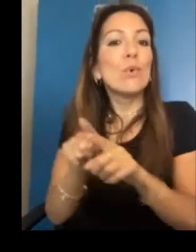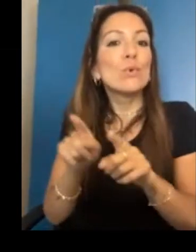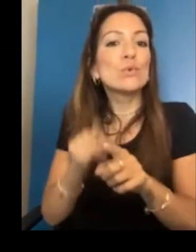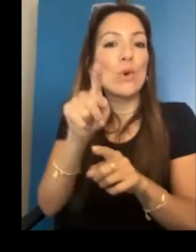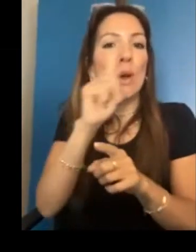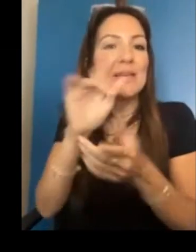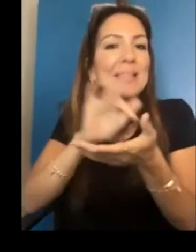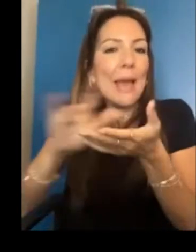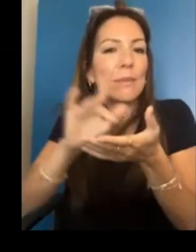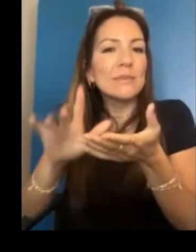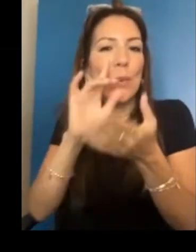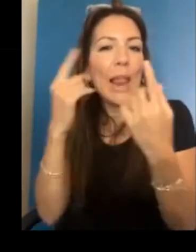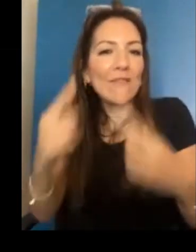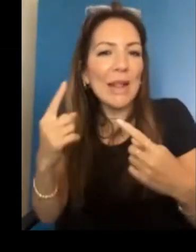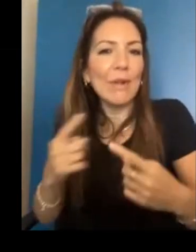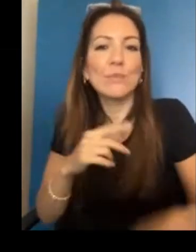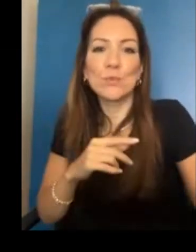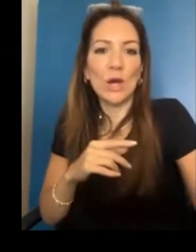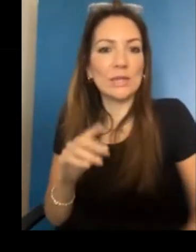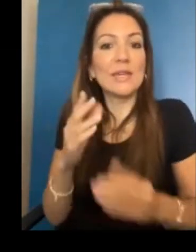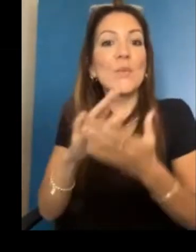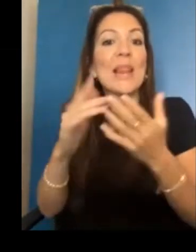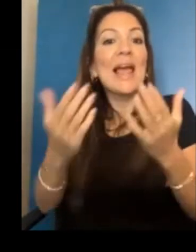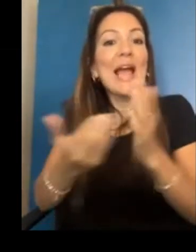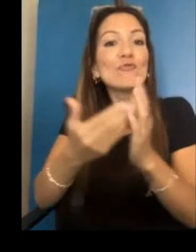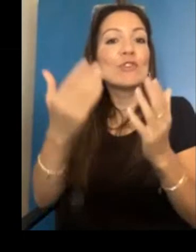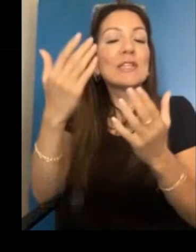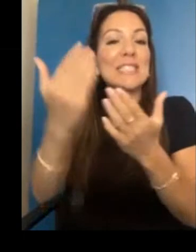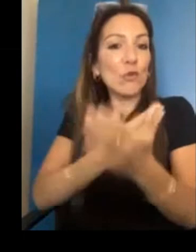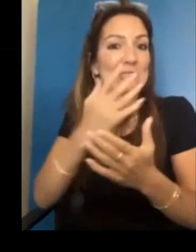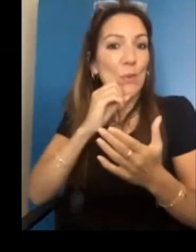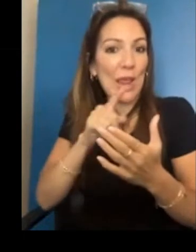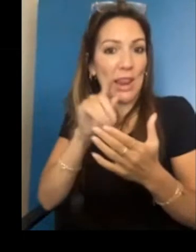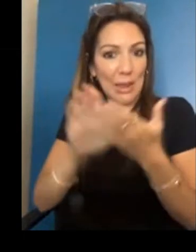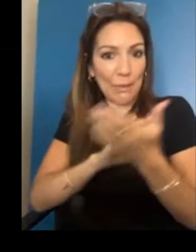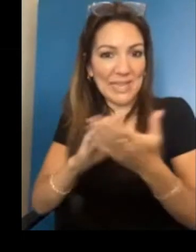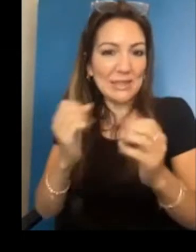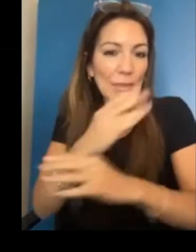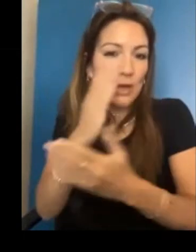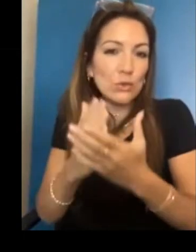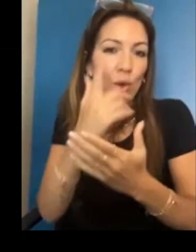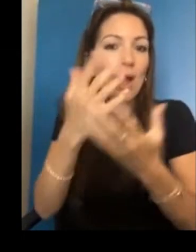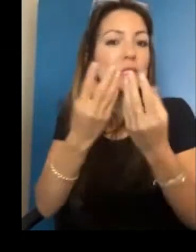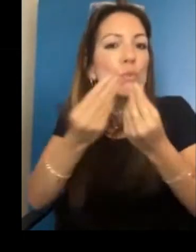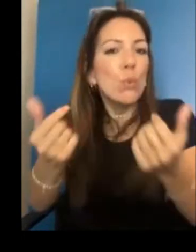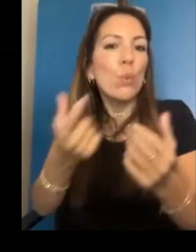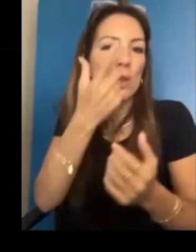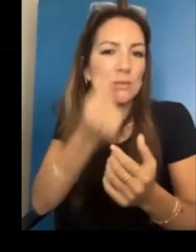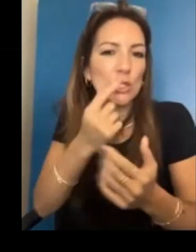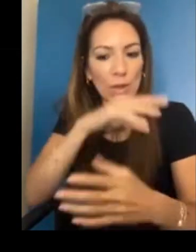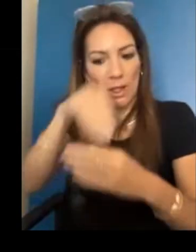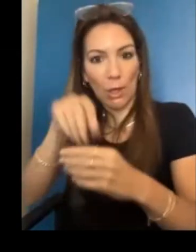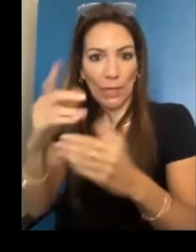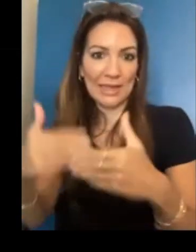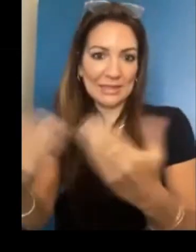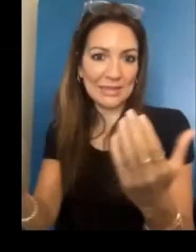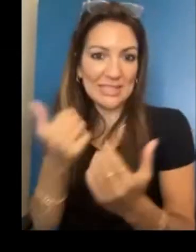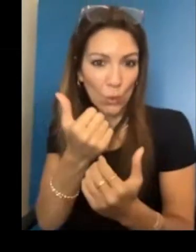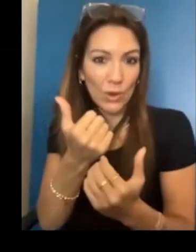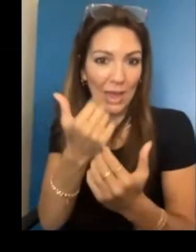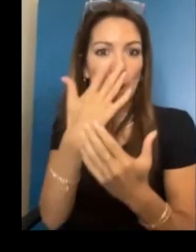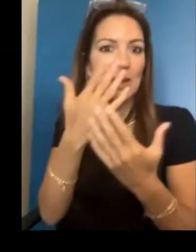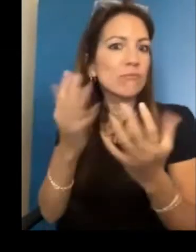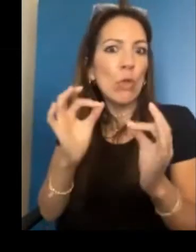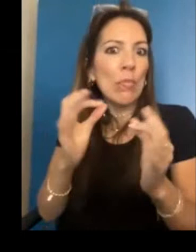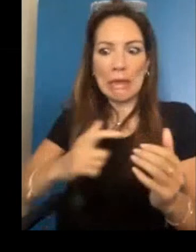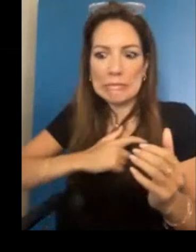team will be available. We'll have extra security as well. So just trying to make sure that it's as smooth as possible on the day. Next